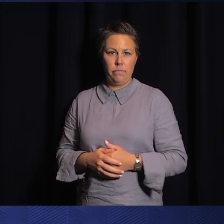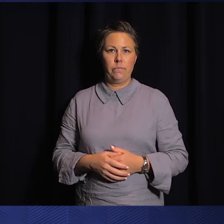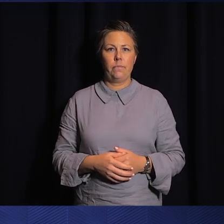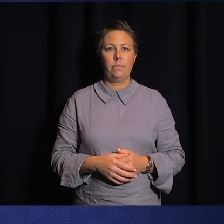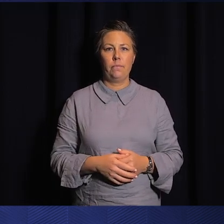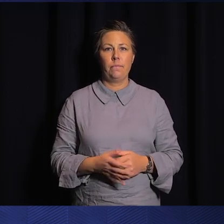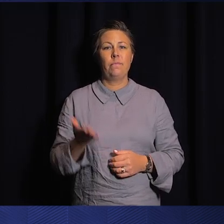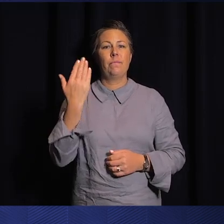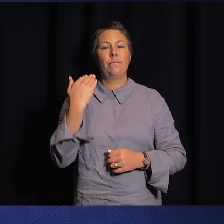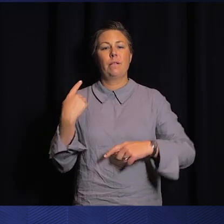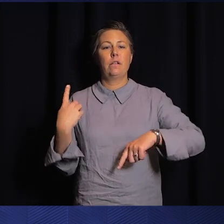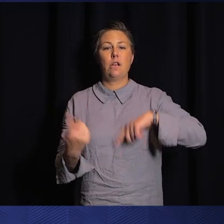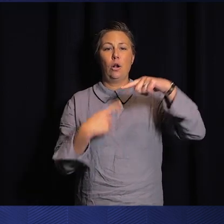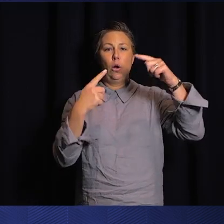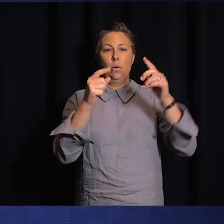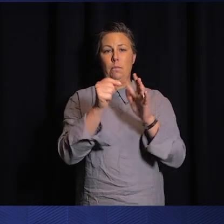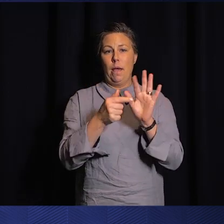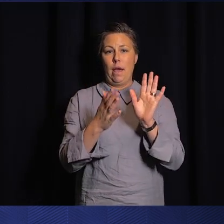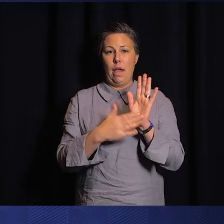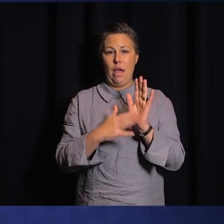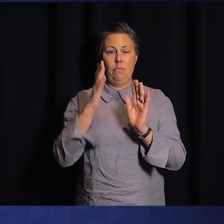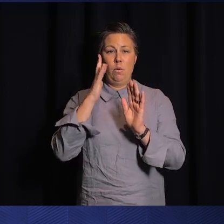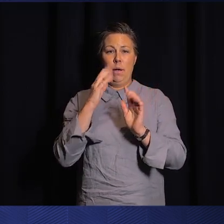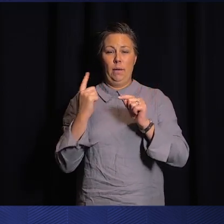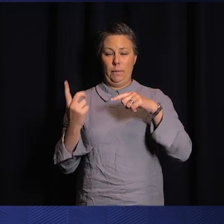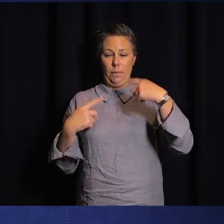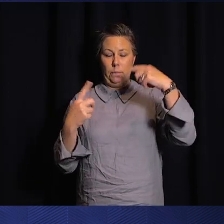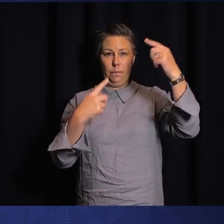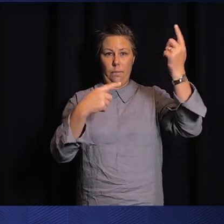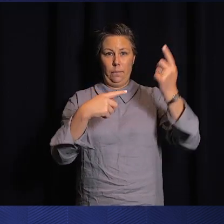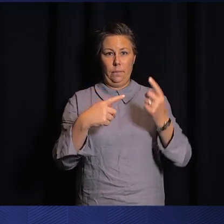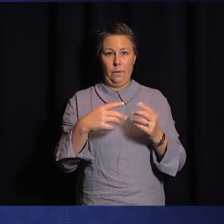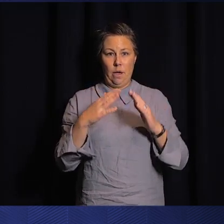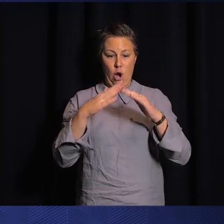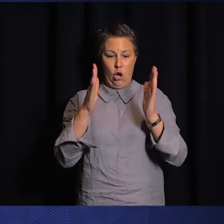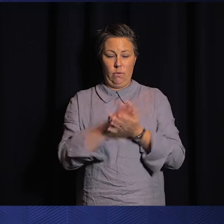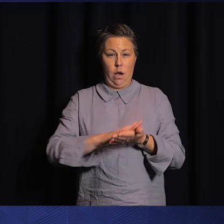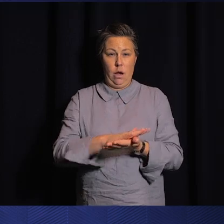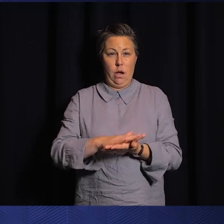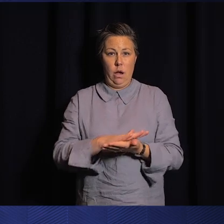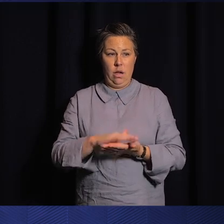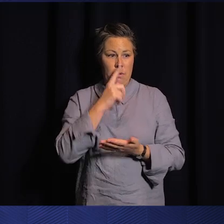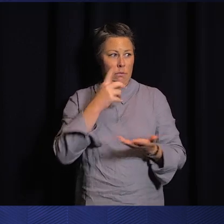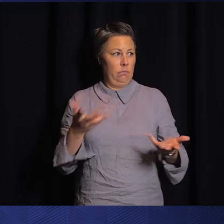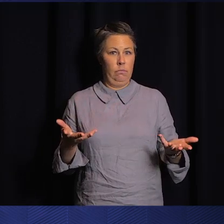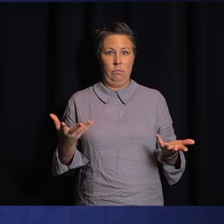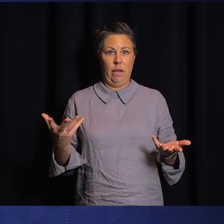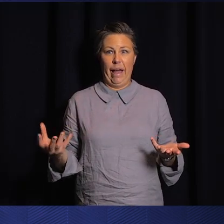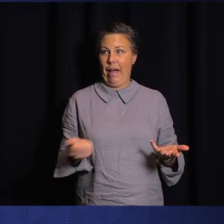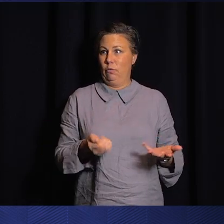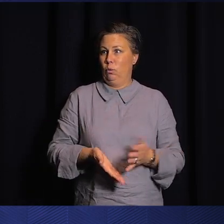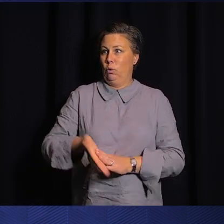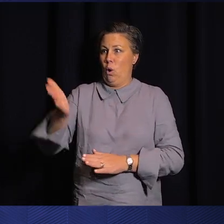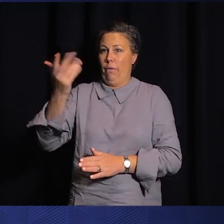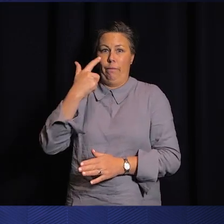tropical cyclone Pam. When the cyclone hits and people have to be displaced, and that was the time